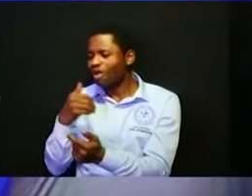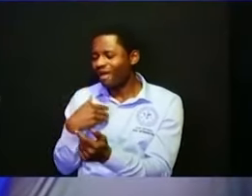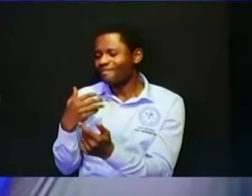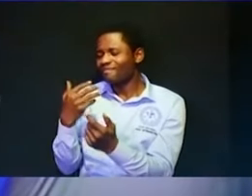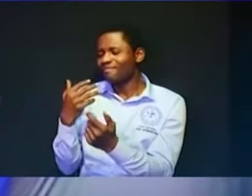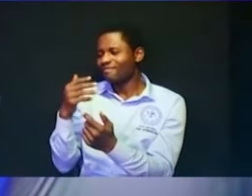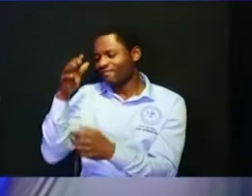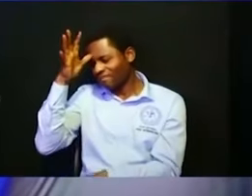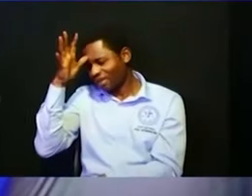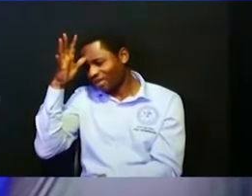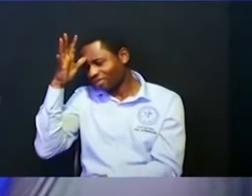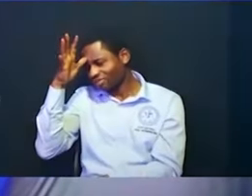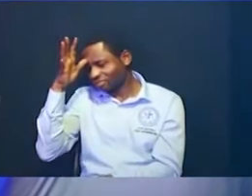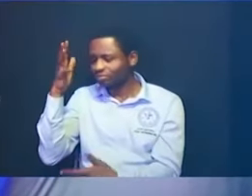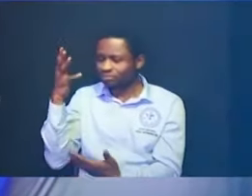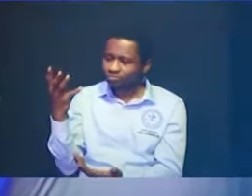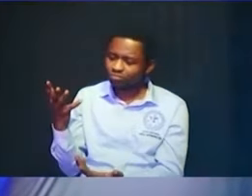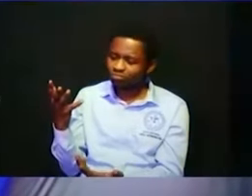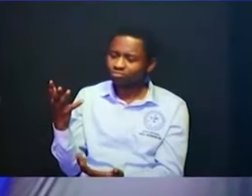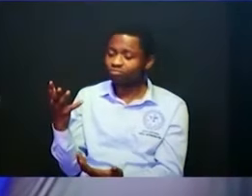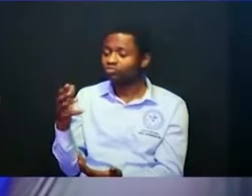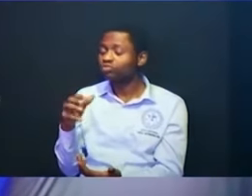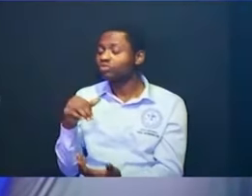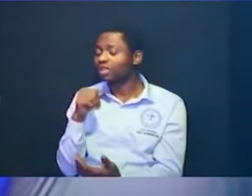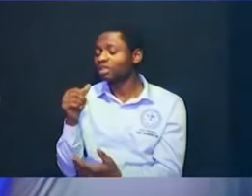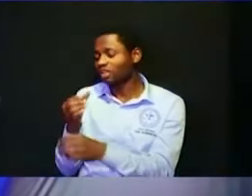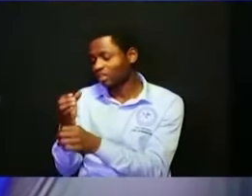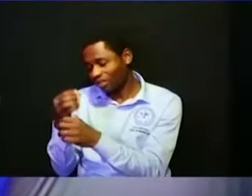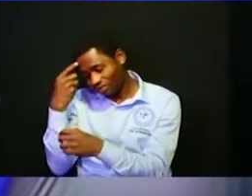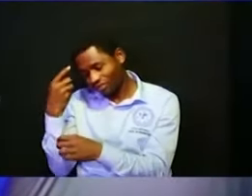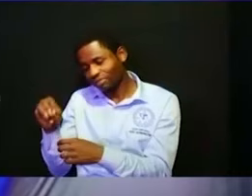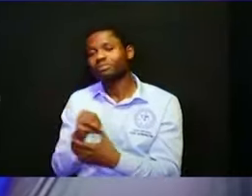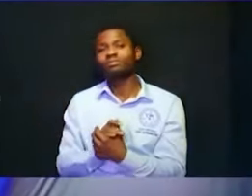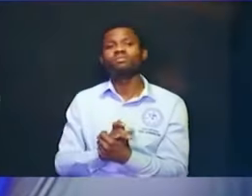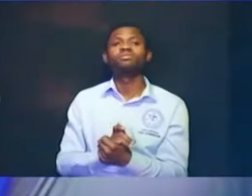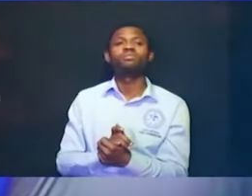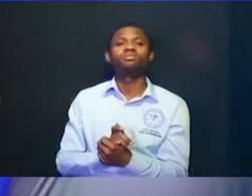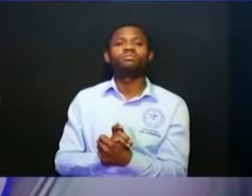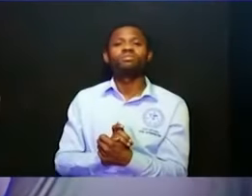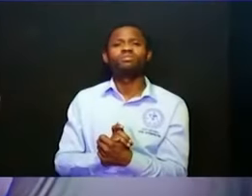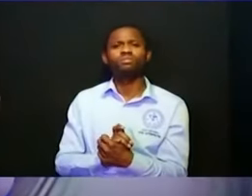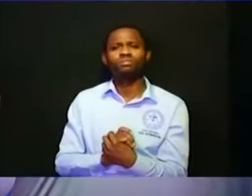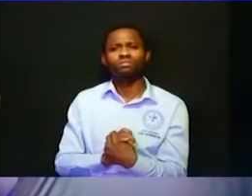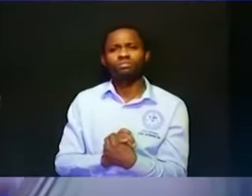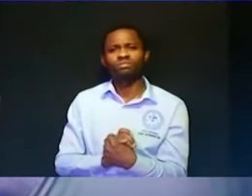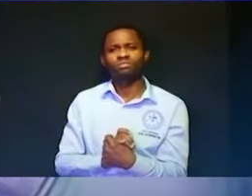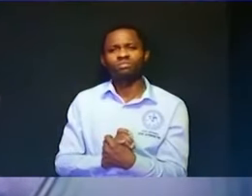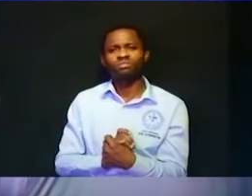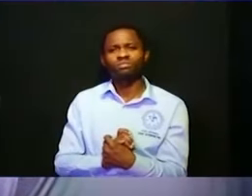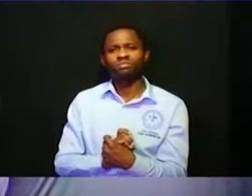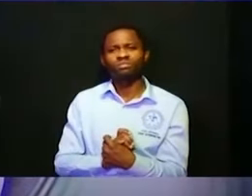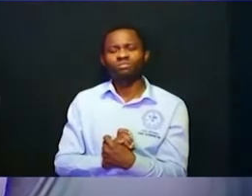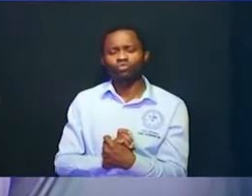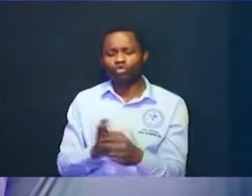fo ah o sufre obuafo na ewisa oni buafo no so meje no. So the respect is not just